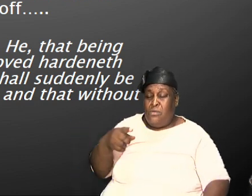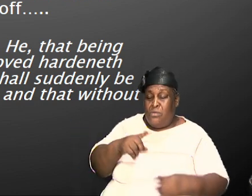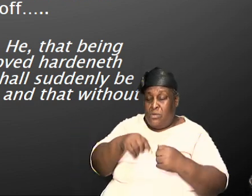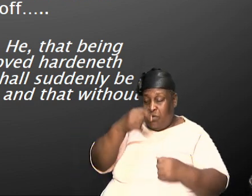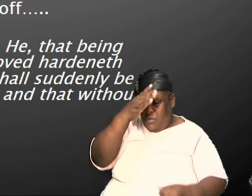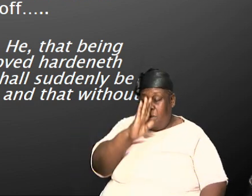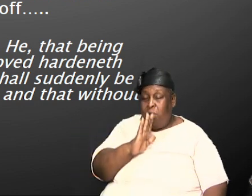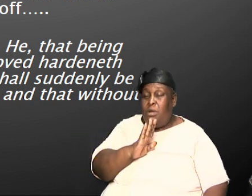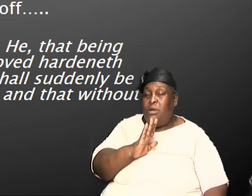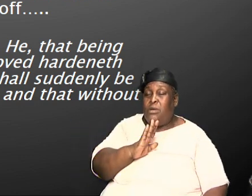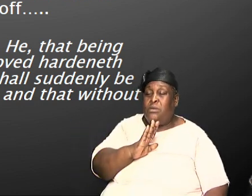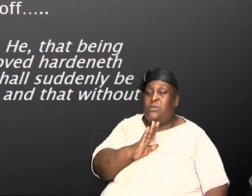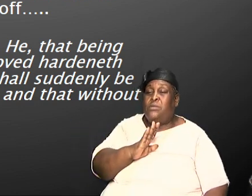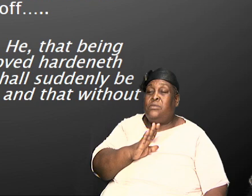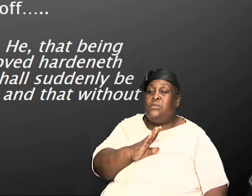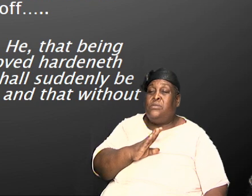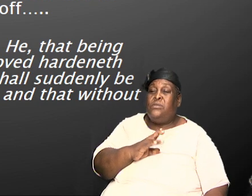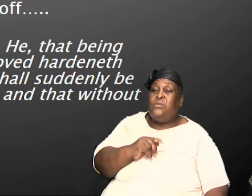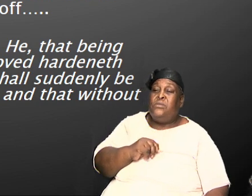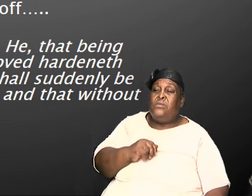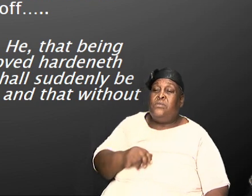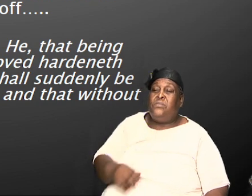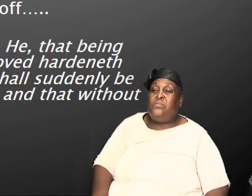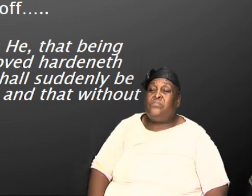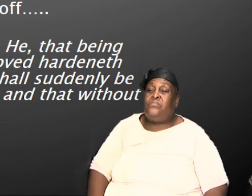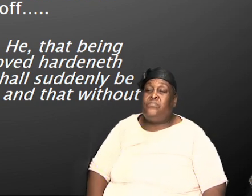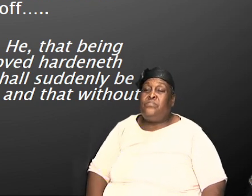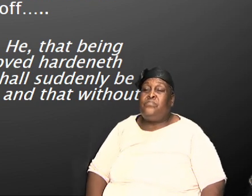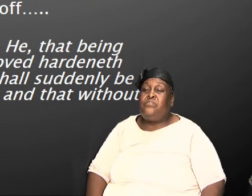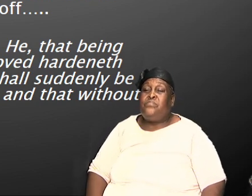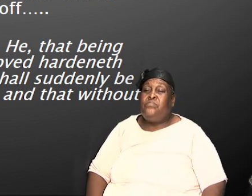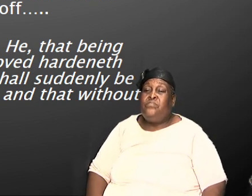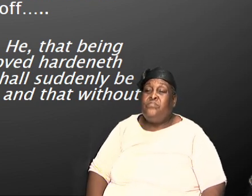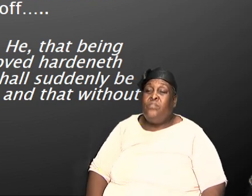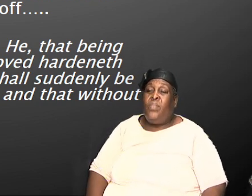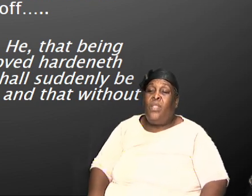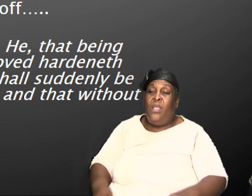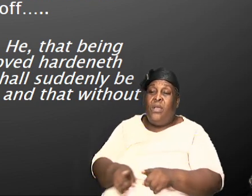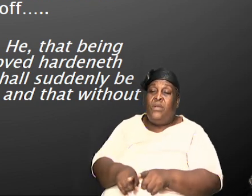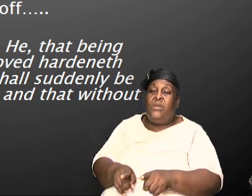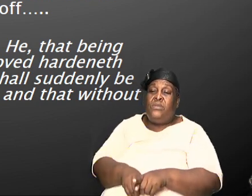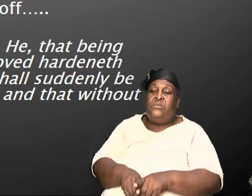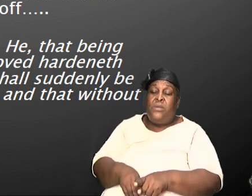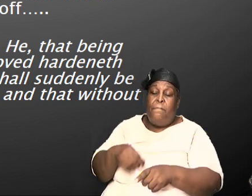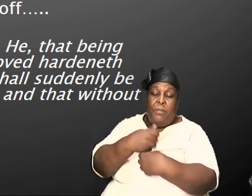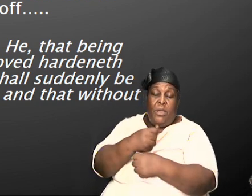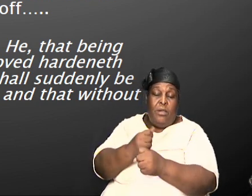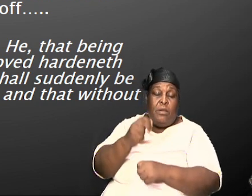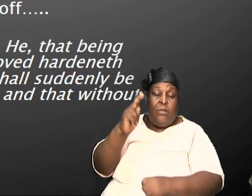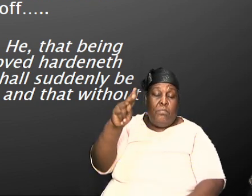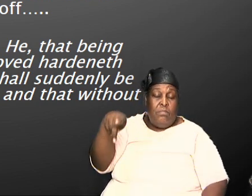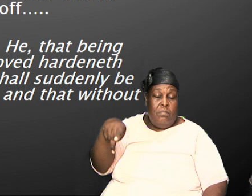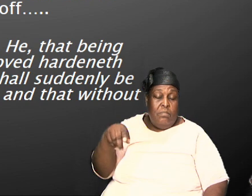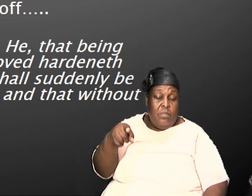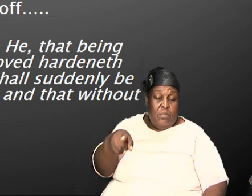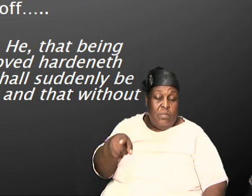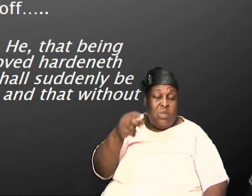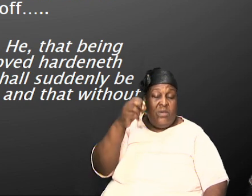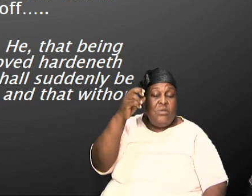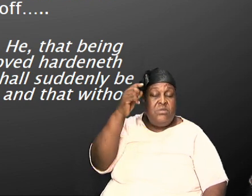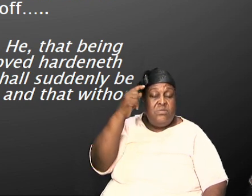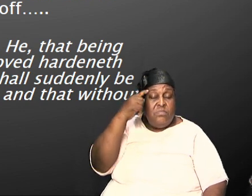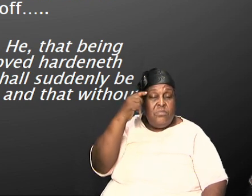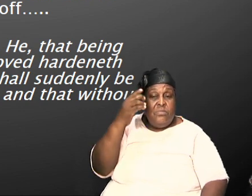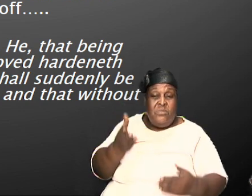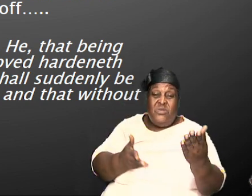It's a great difference in the life of an individual that has made up his mind to serve